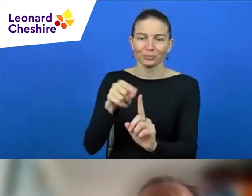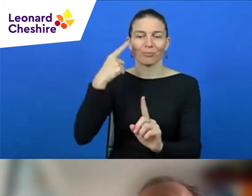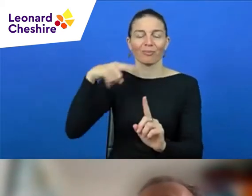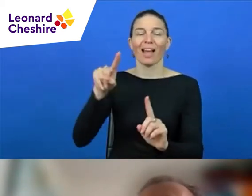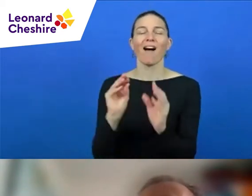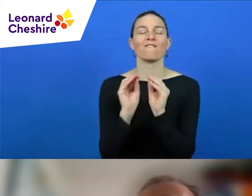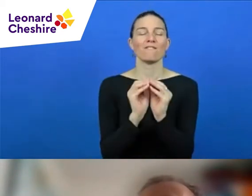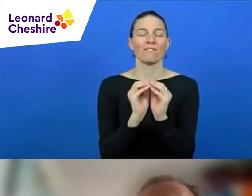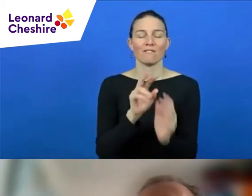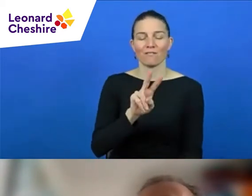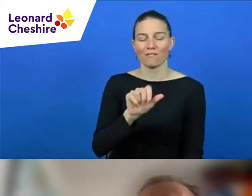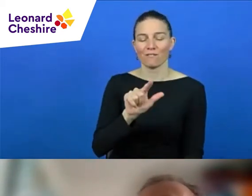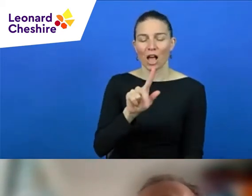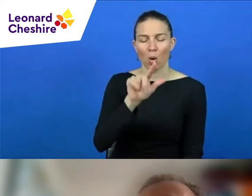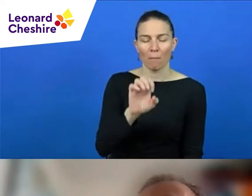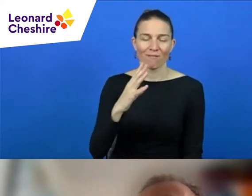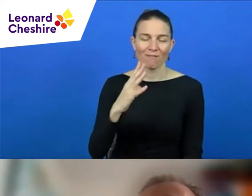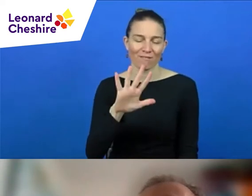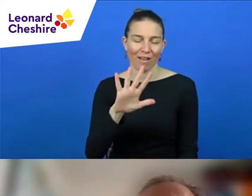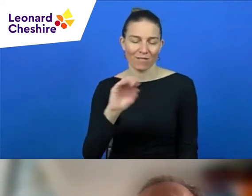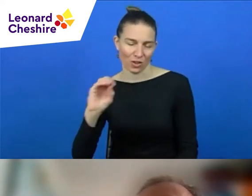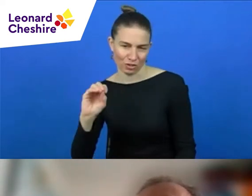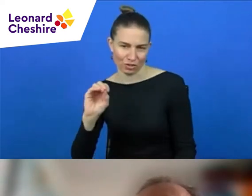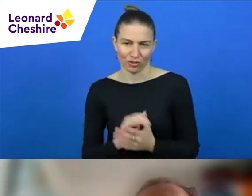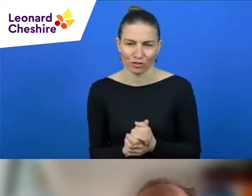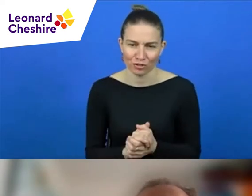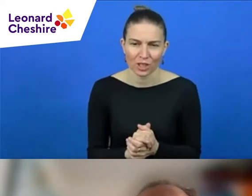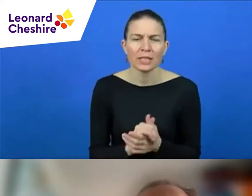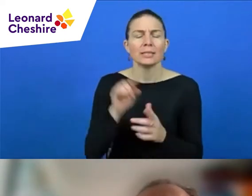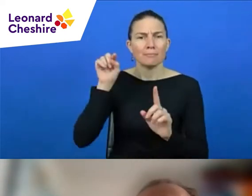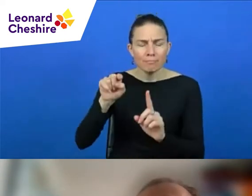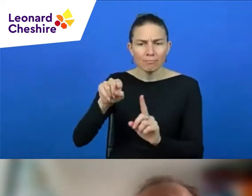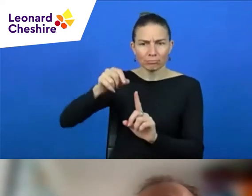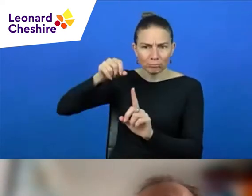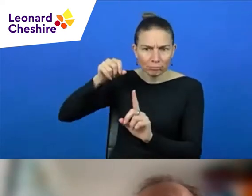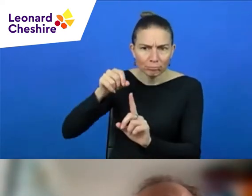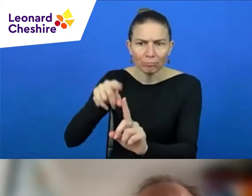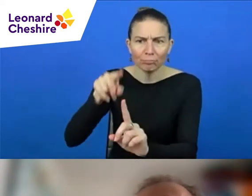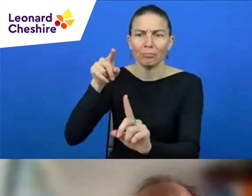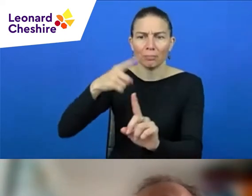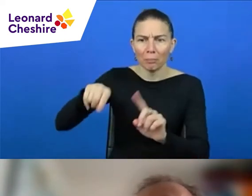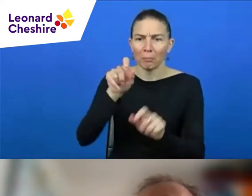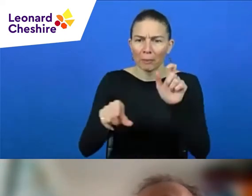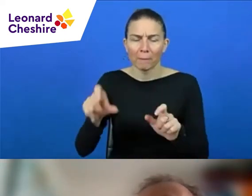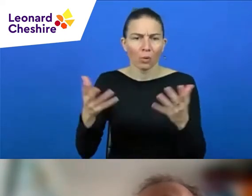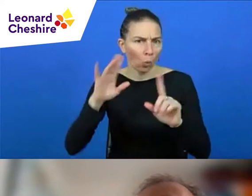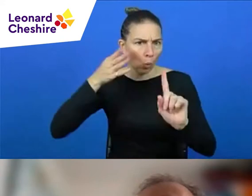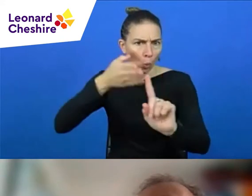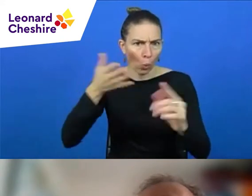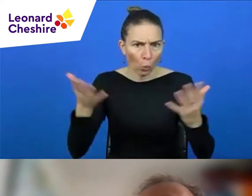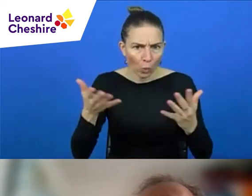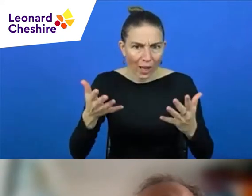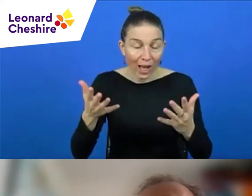disability equally on the global business leadership agenda. The Valuable 500 is a campaign to get 500